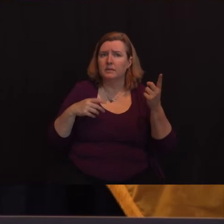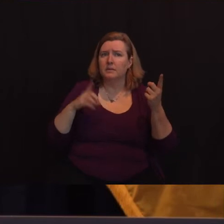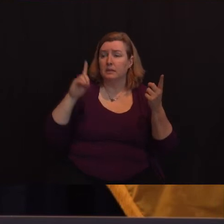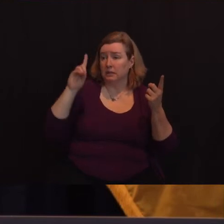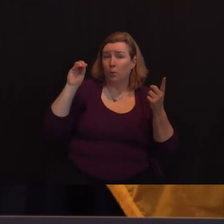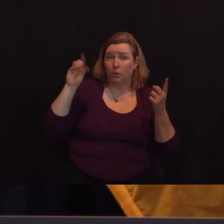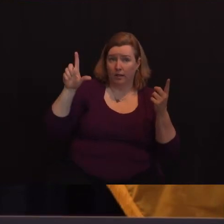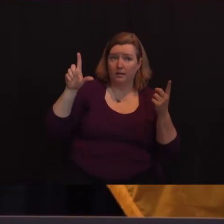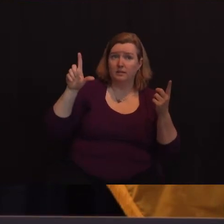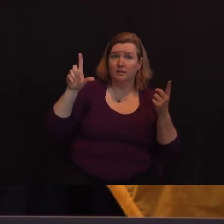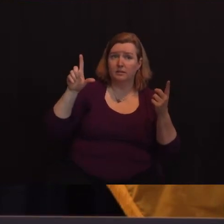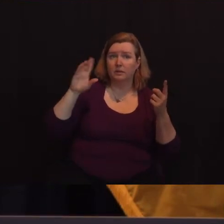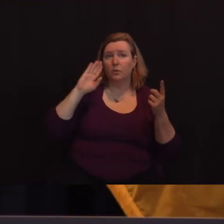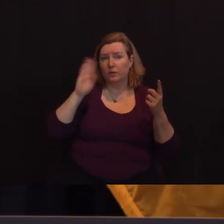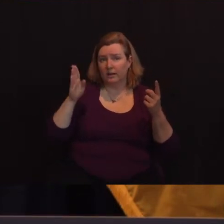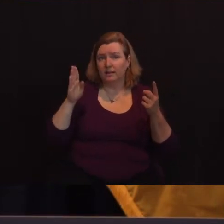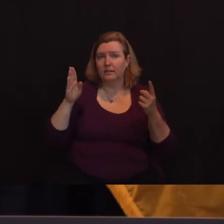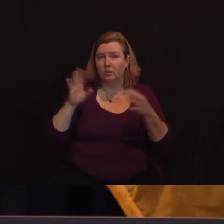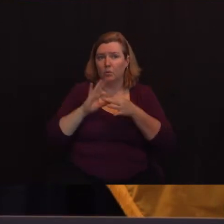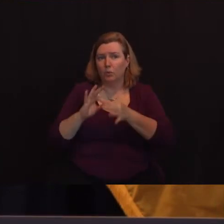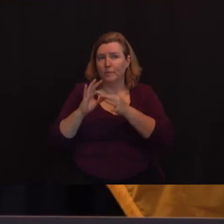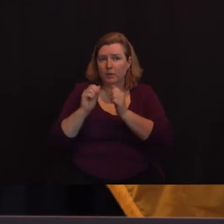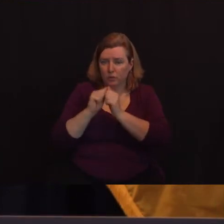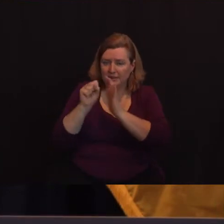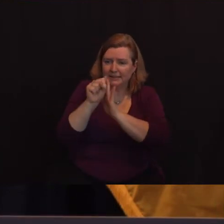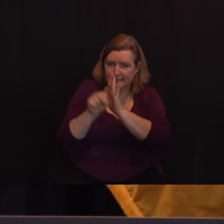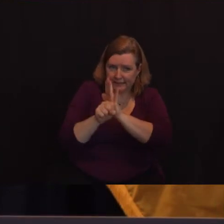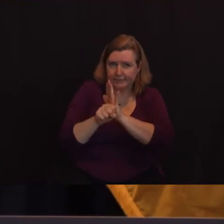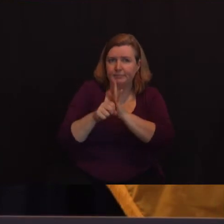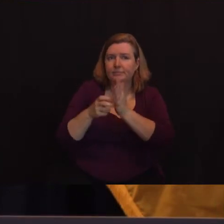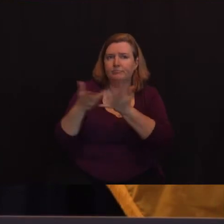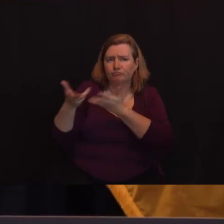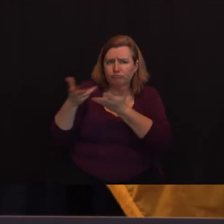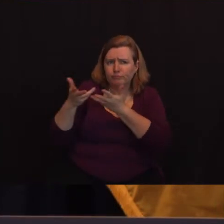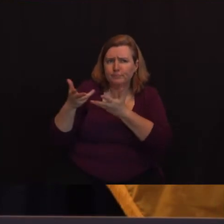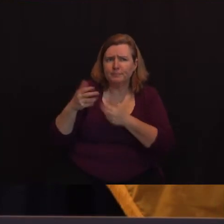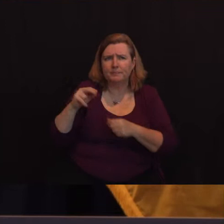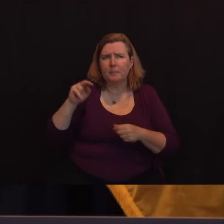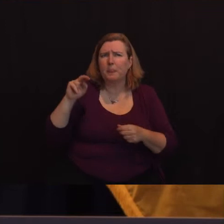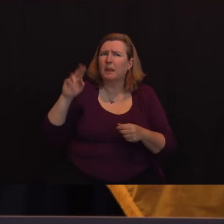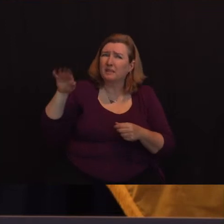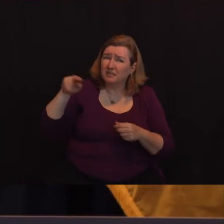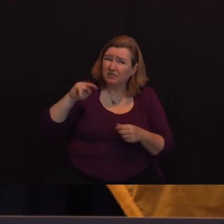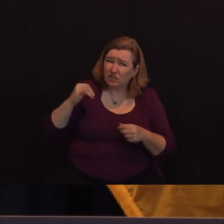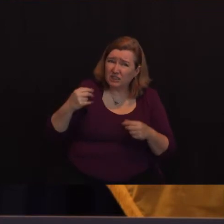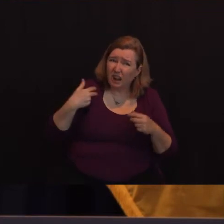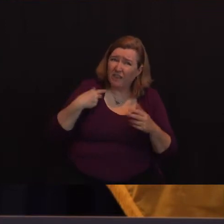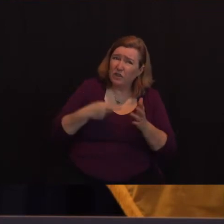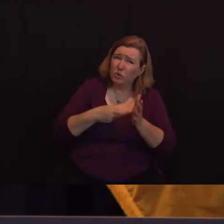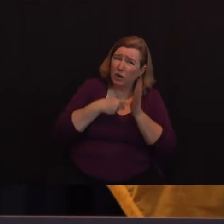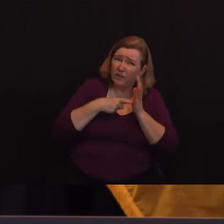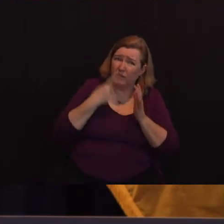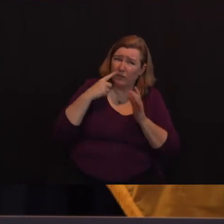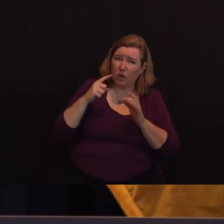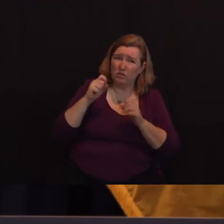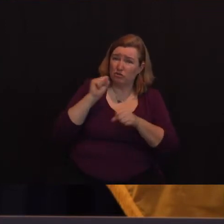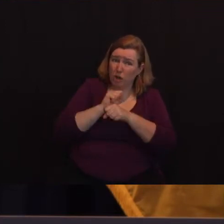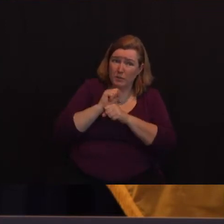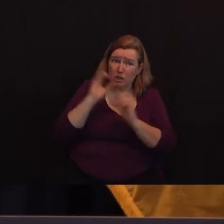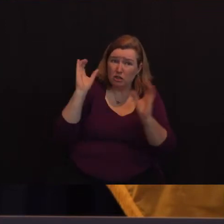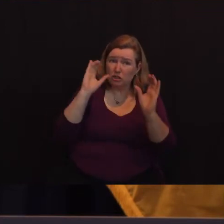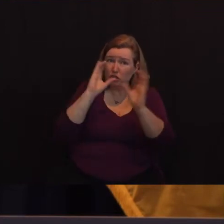search requirements for unemployment benefits. Can you clarify whether New Jersey does have requirements for job seekers to certify,